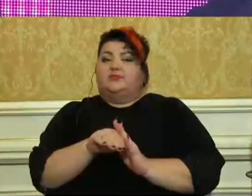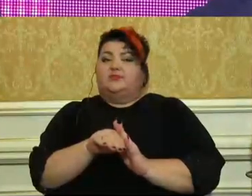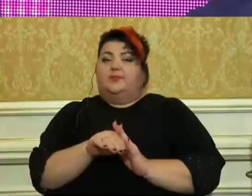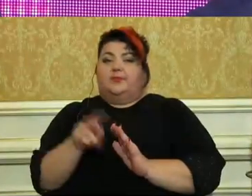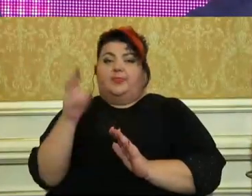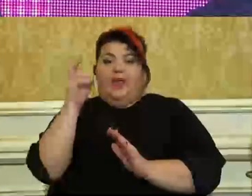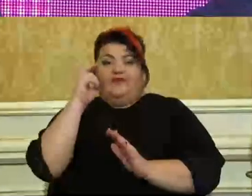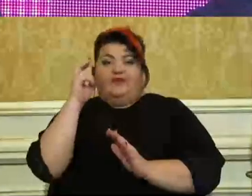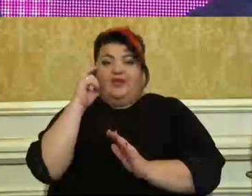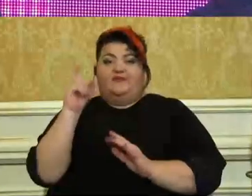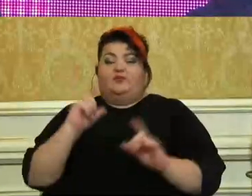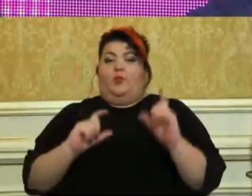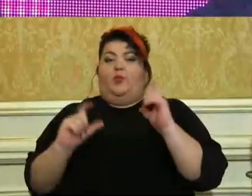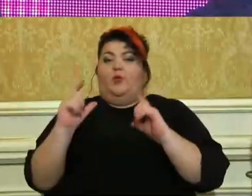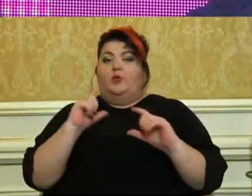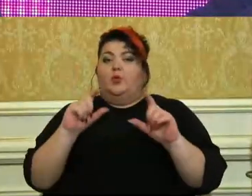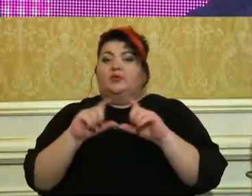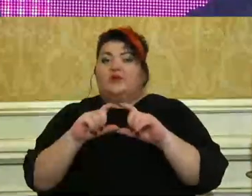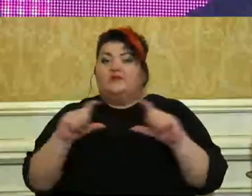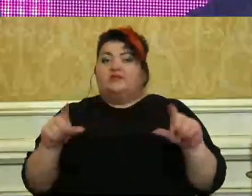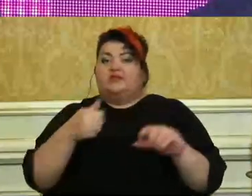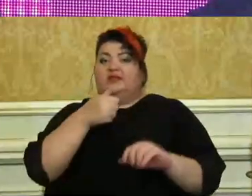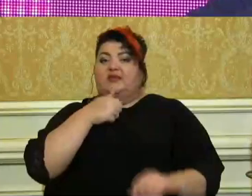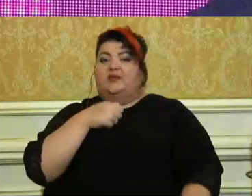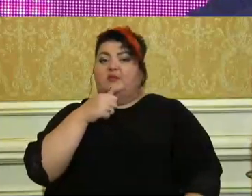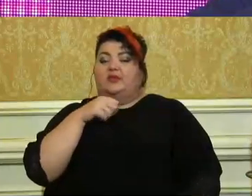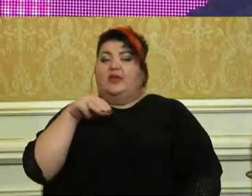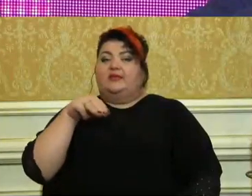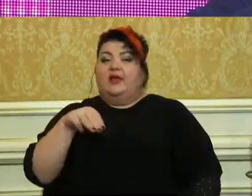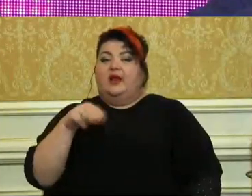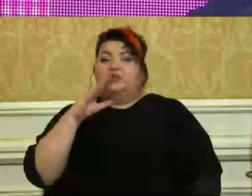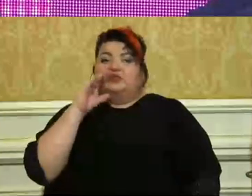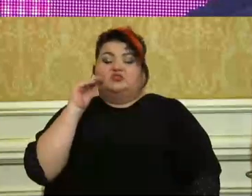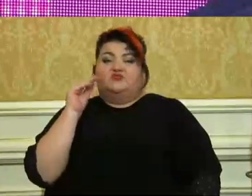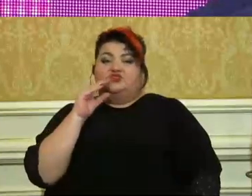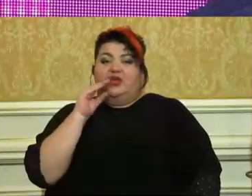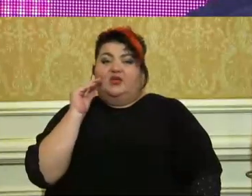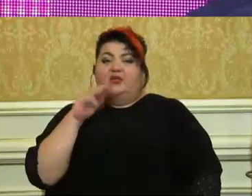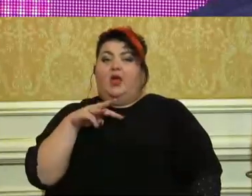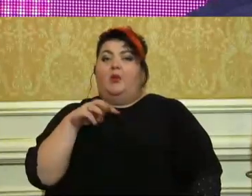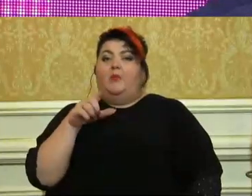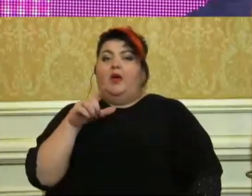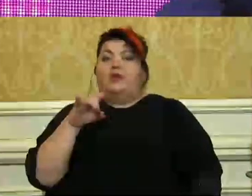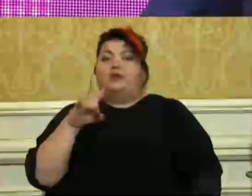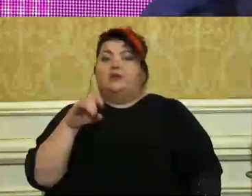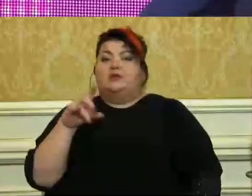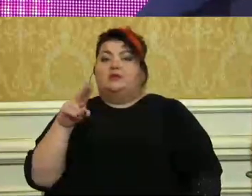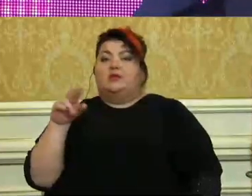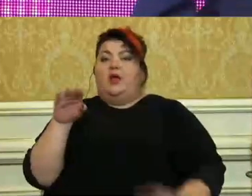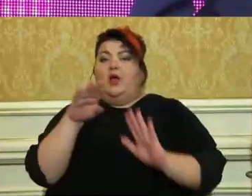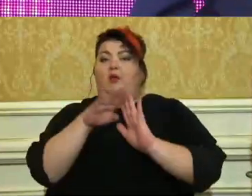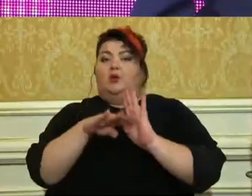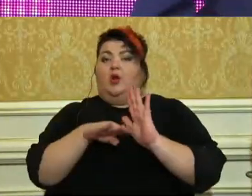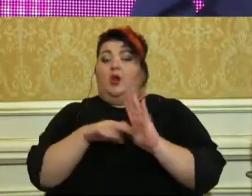we started on the base of Kiev's university named after Taras Shevchenko. We started the